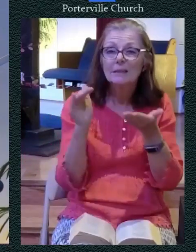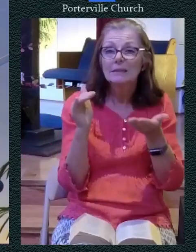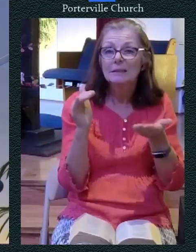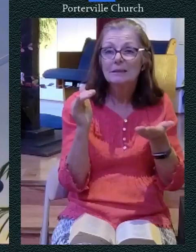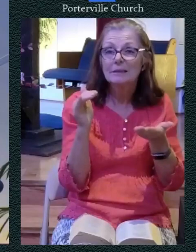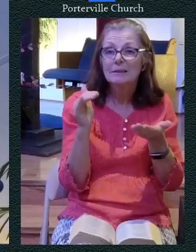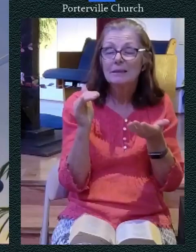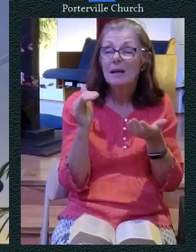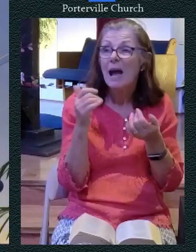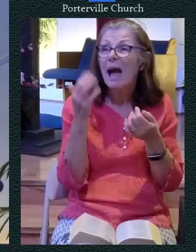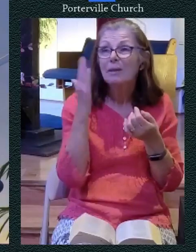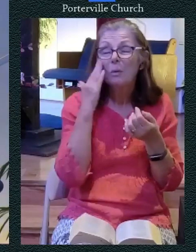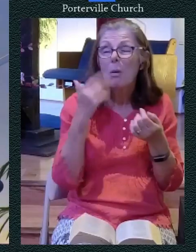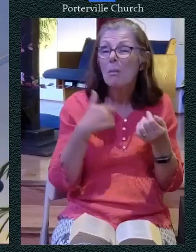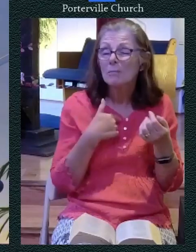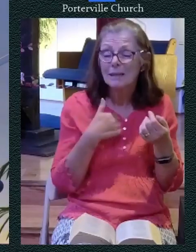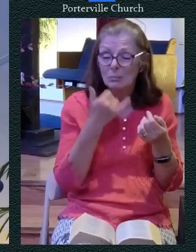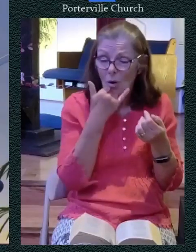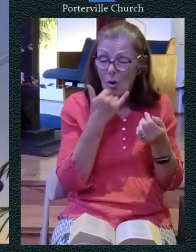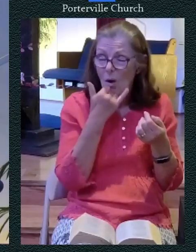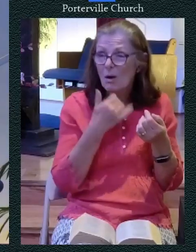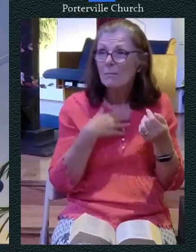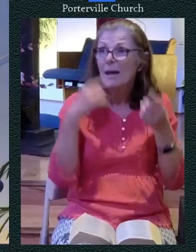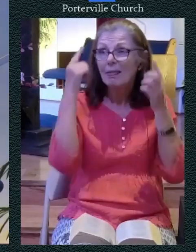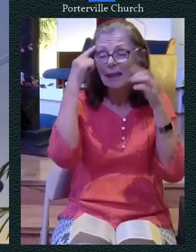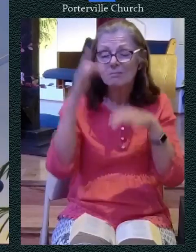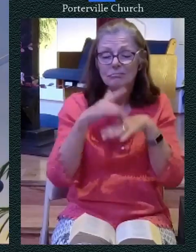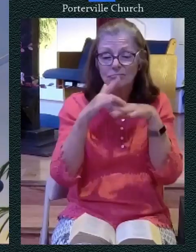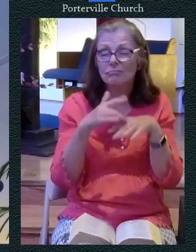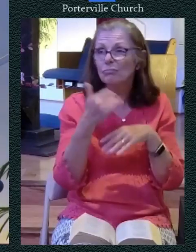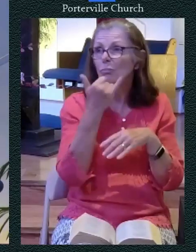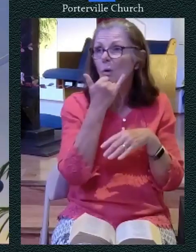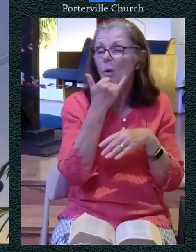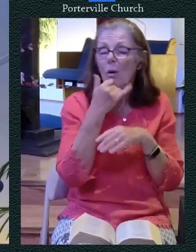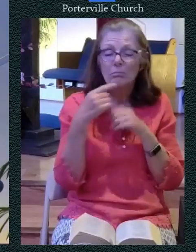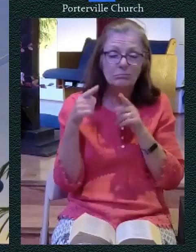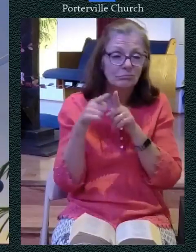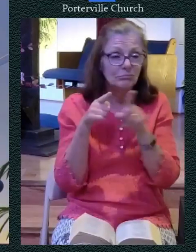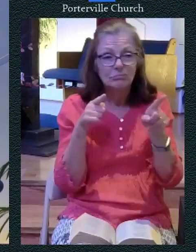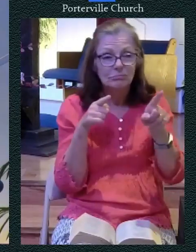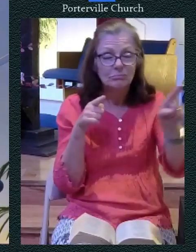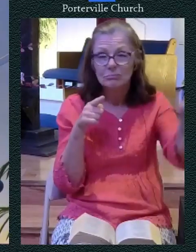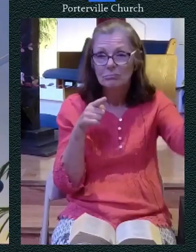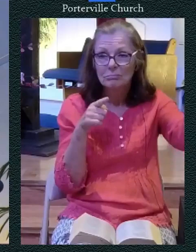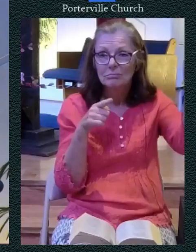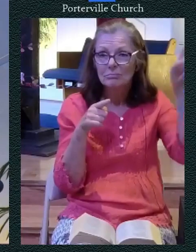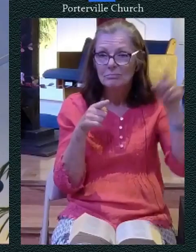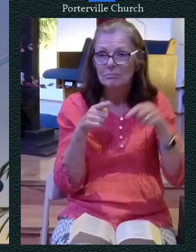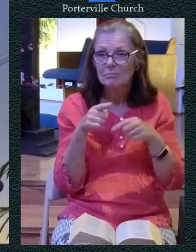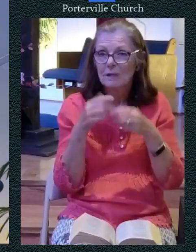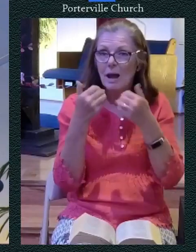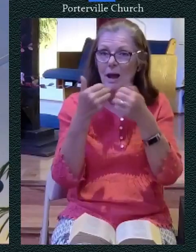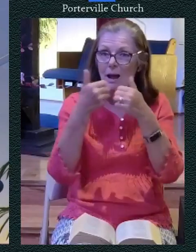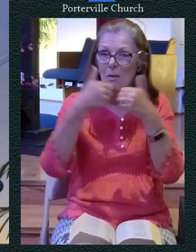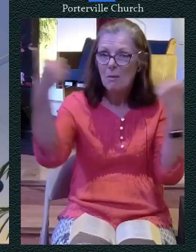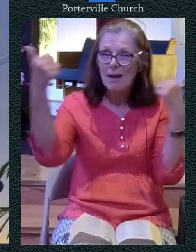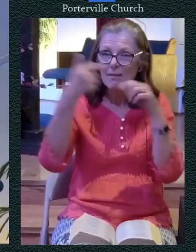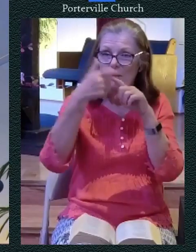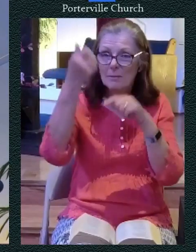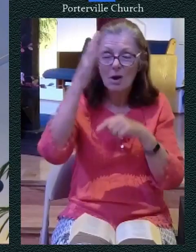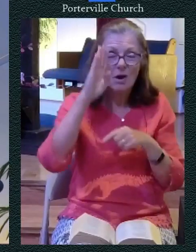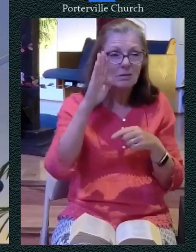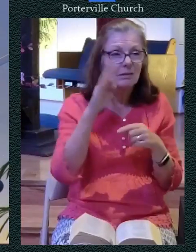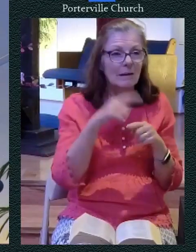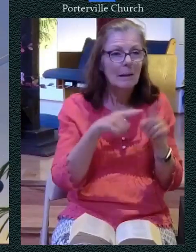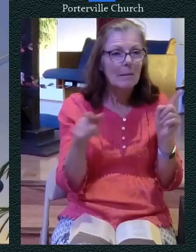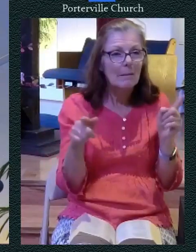been astray in his thinking. But the thing I want to point out most is that what happens